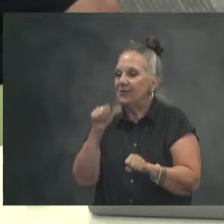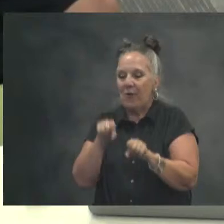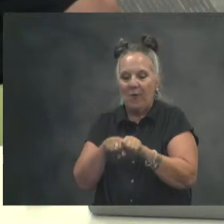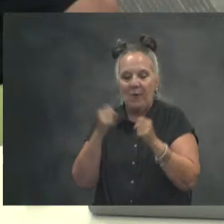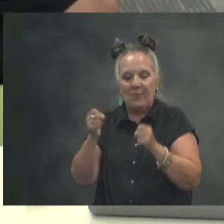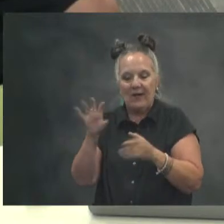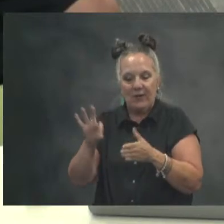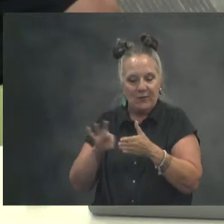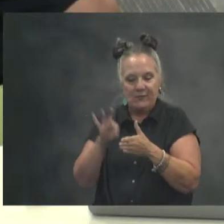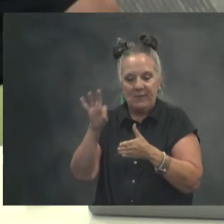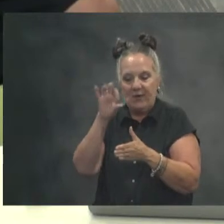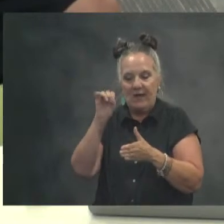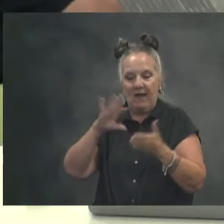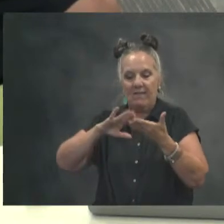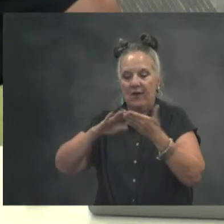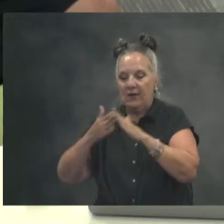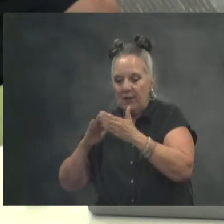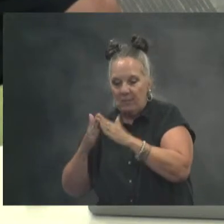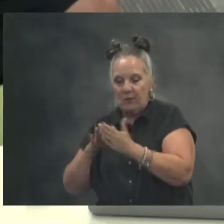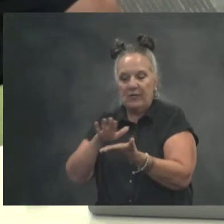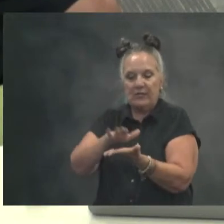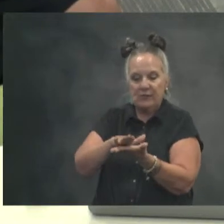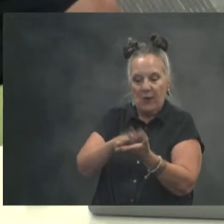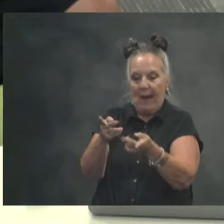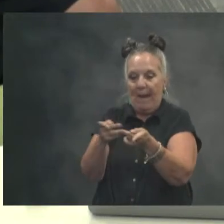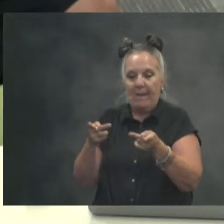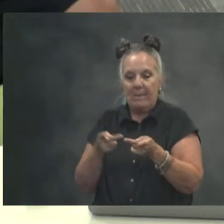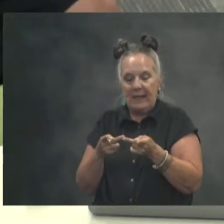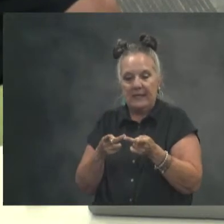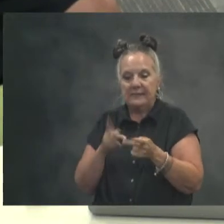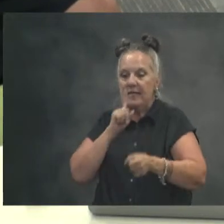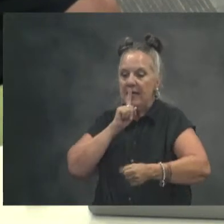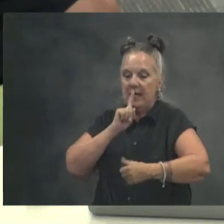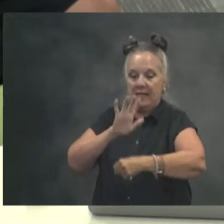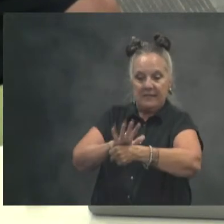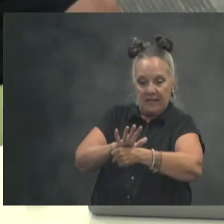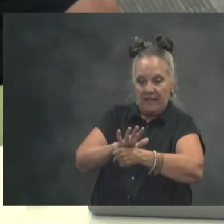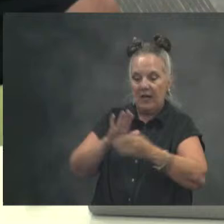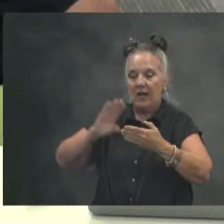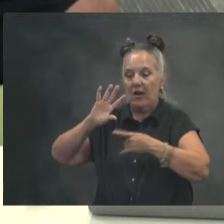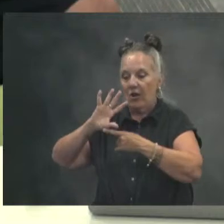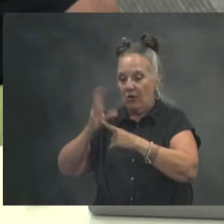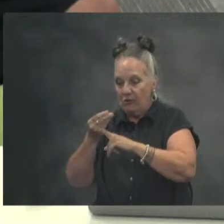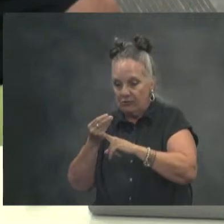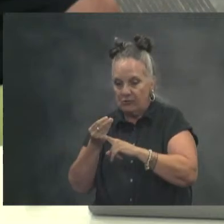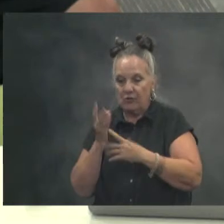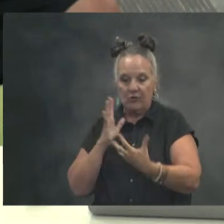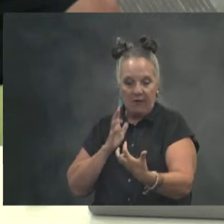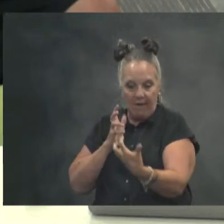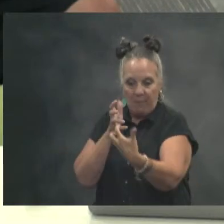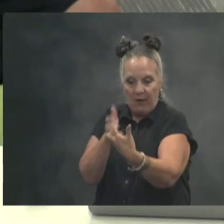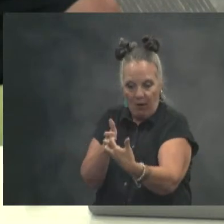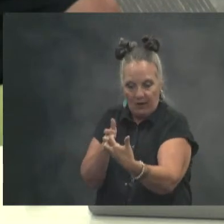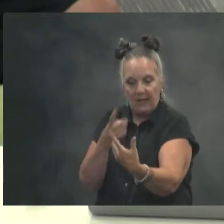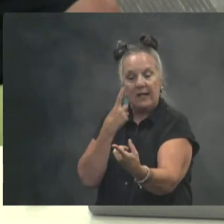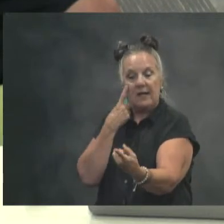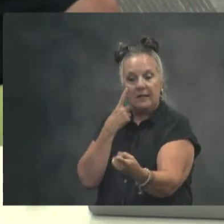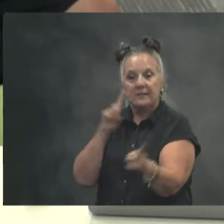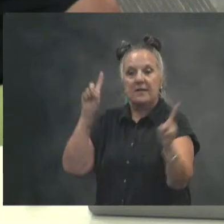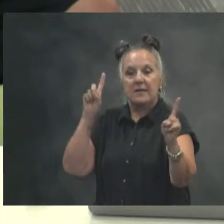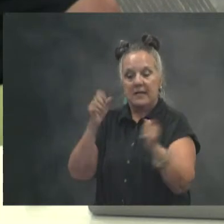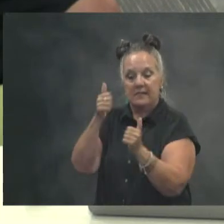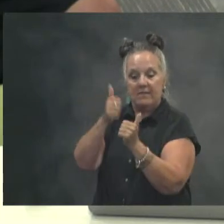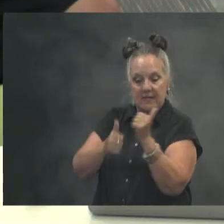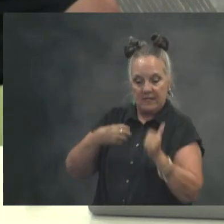of community schools, a place that's going to be dedicated to the culture of belonging and the success of every member